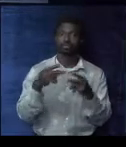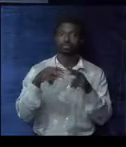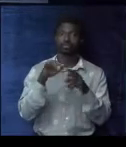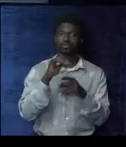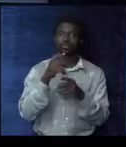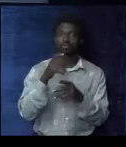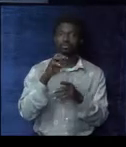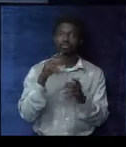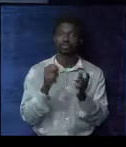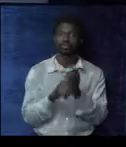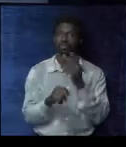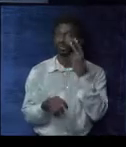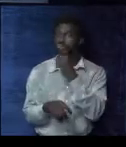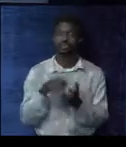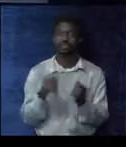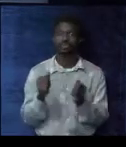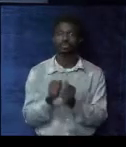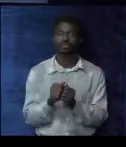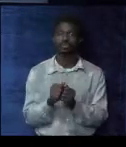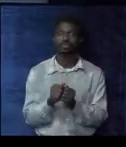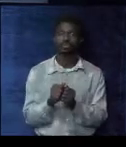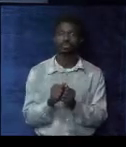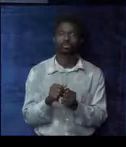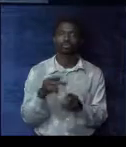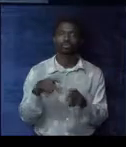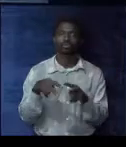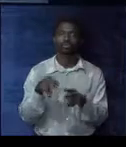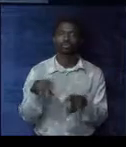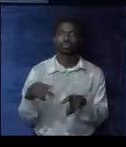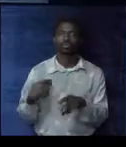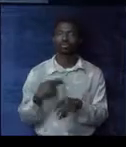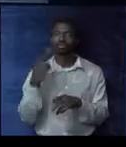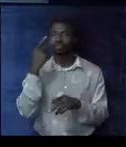is 100,000. Let's see an example.